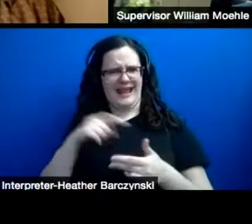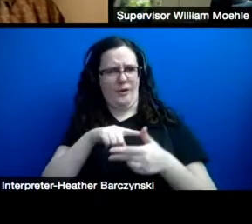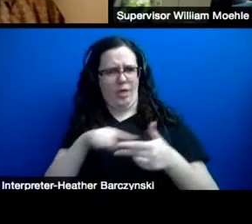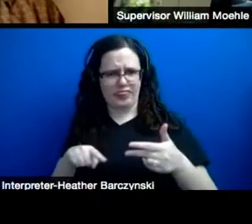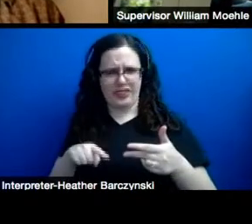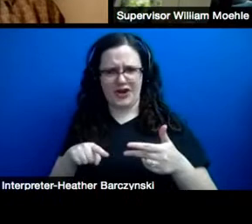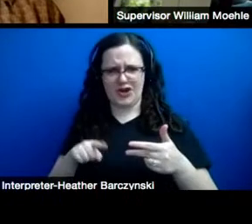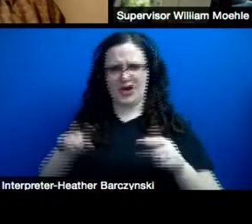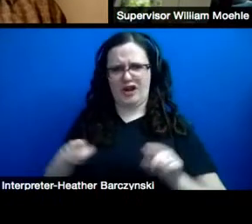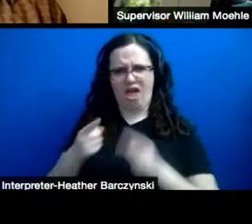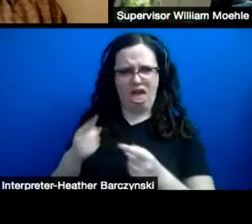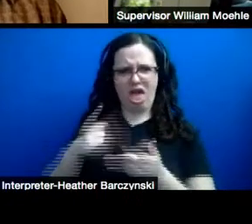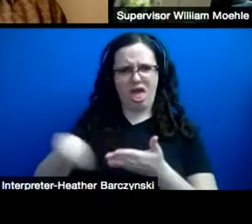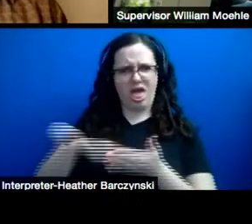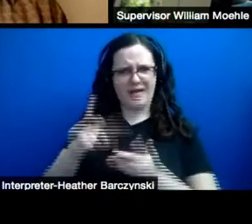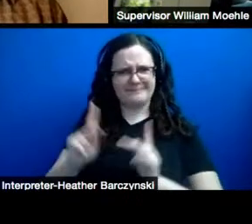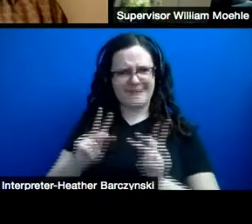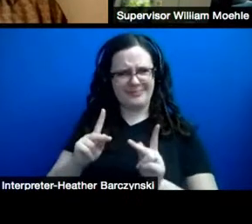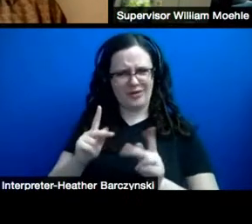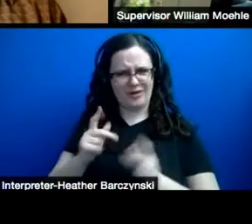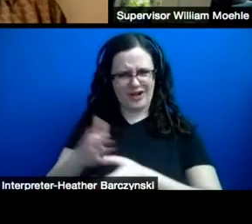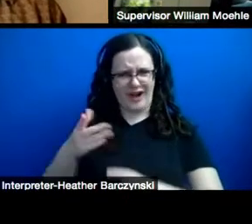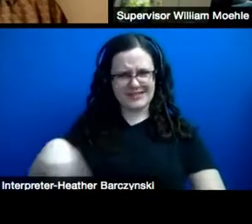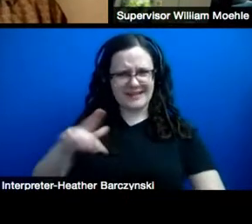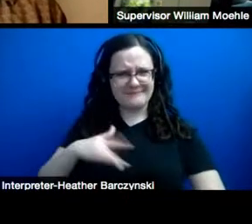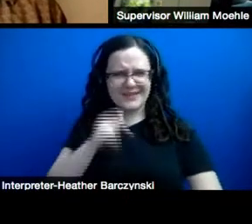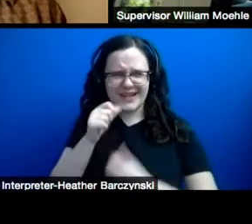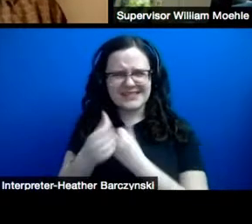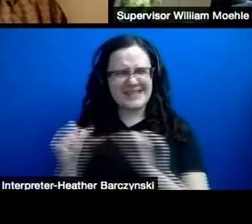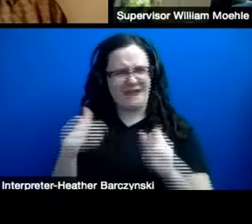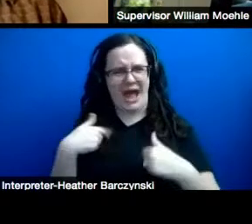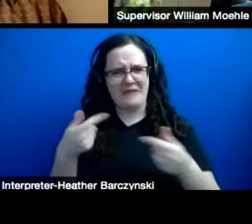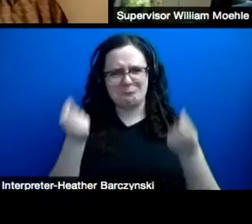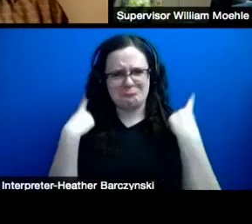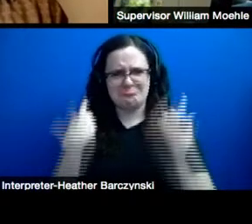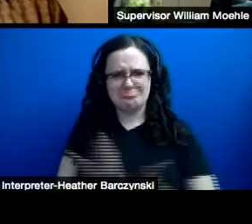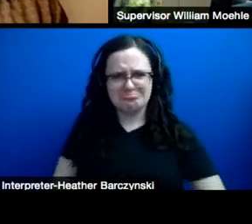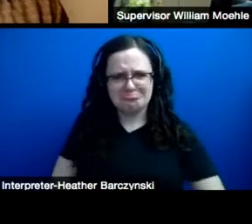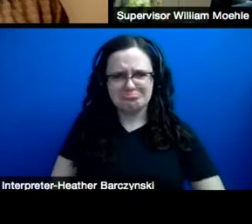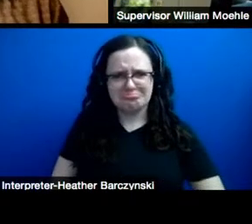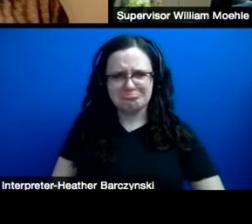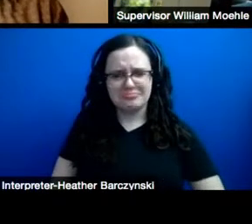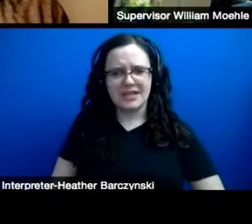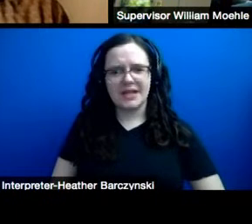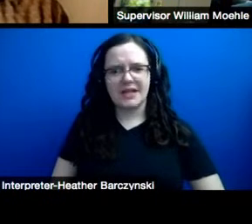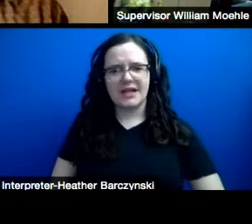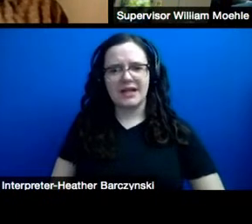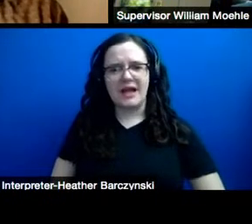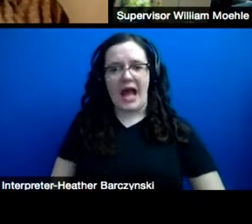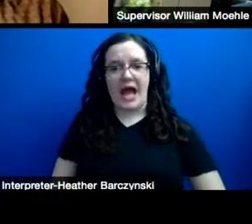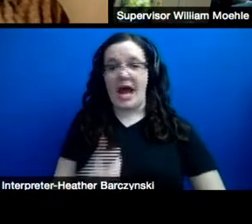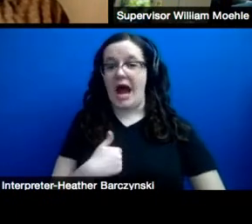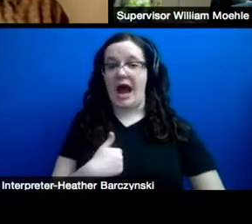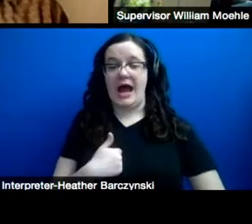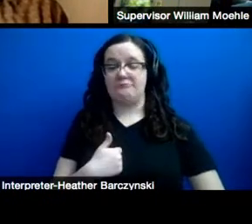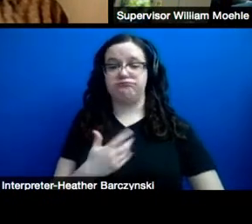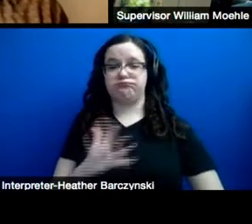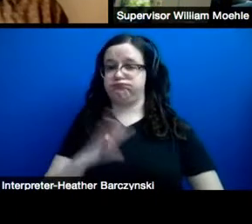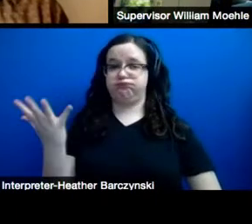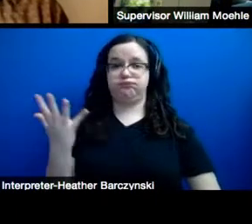people and making people feel unsafe? I don't get it at all. And I'm extremely outraged.